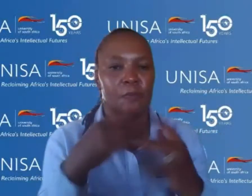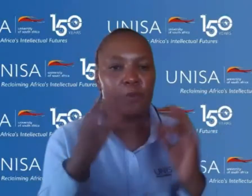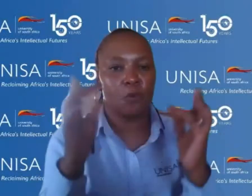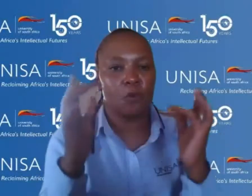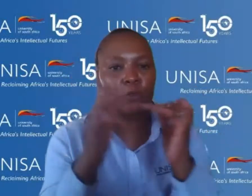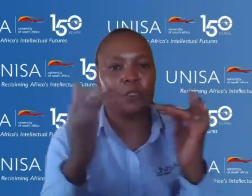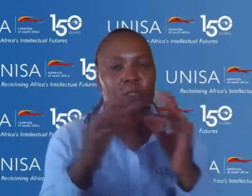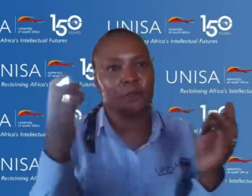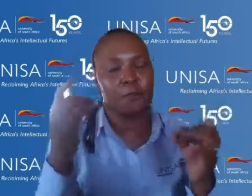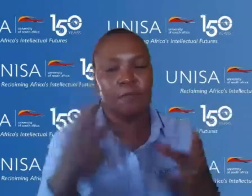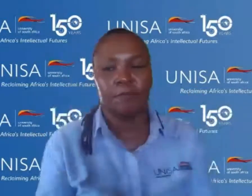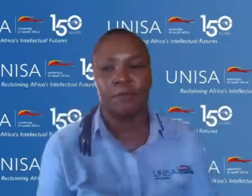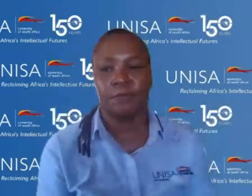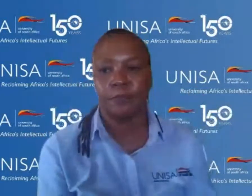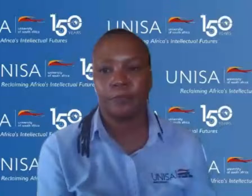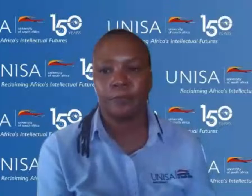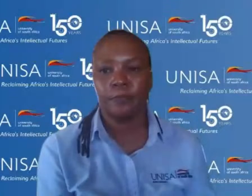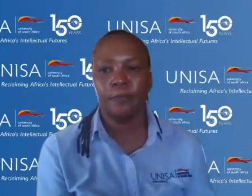okay.